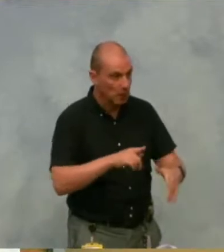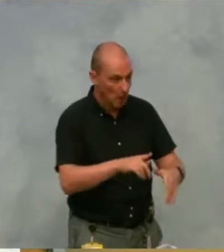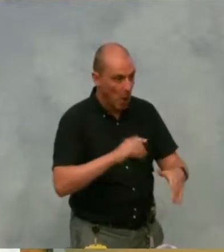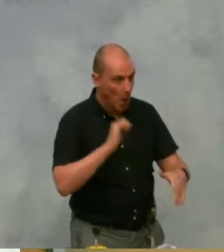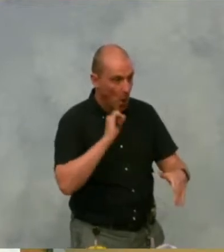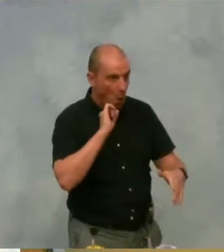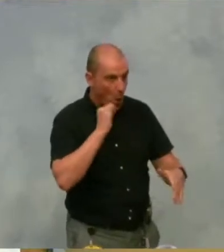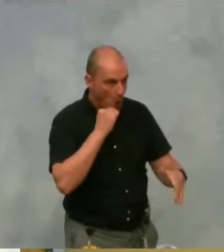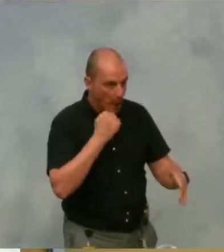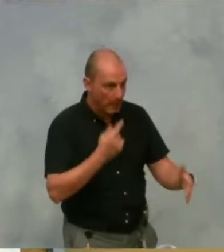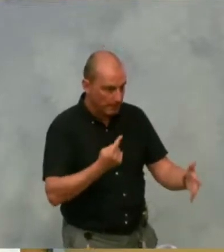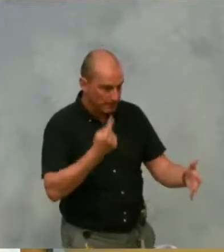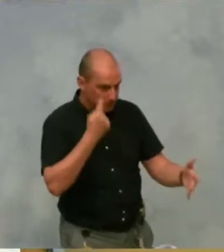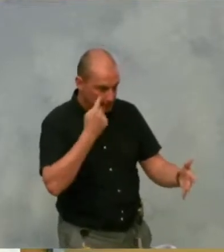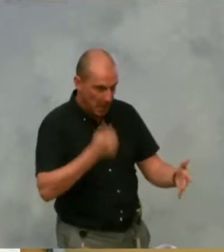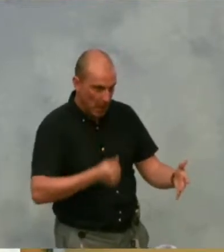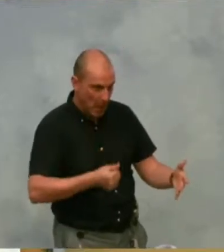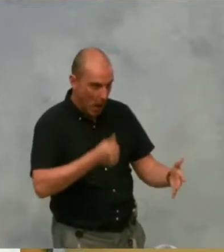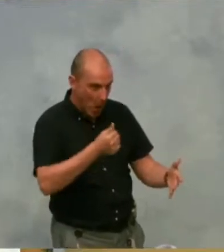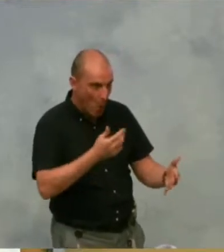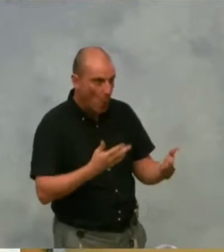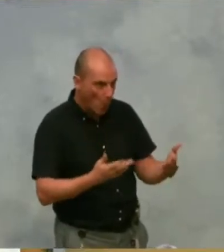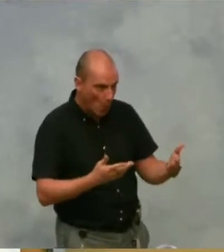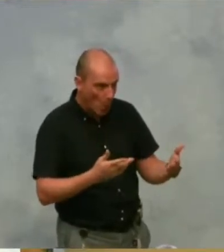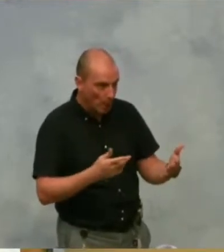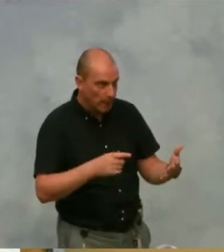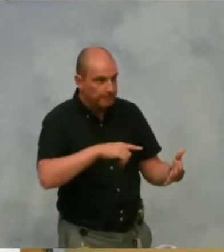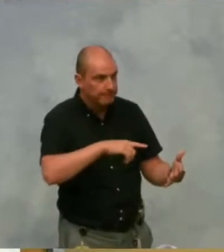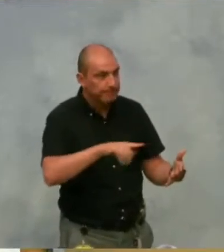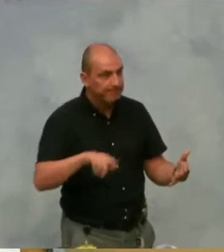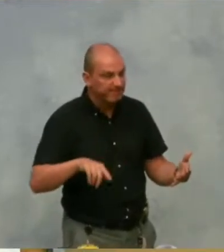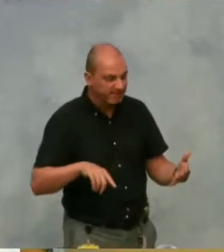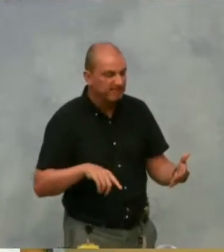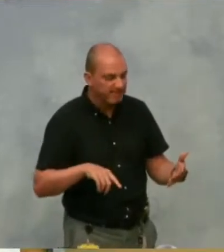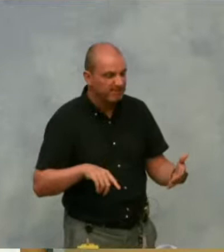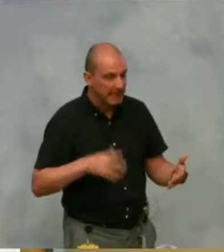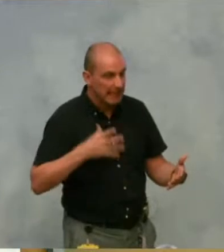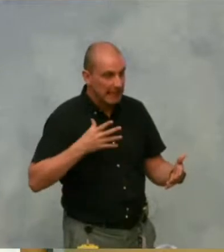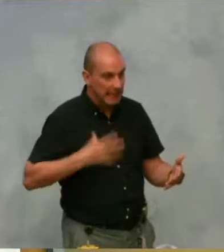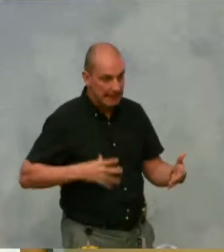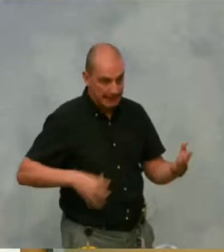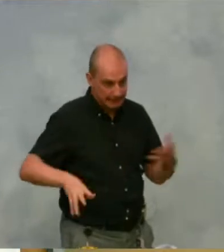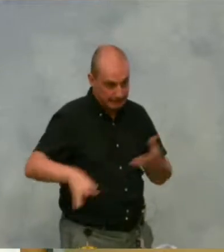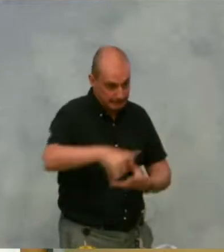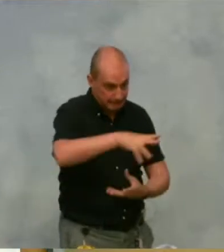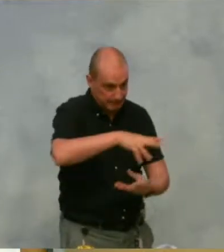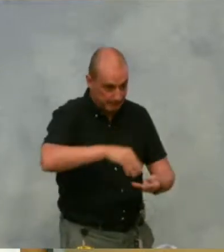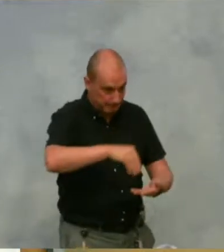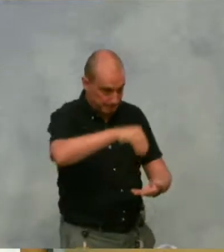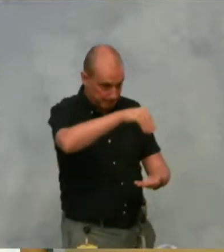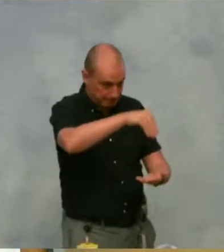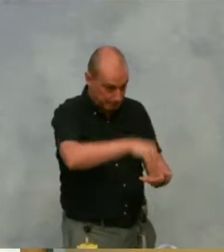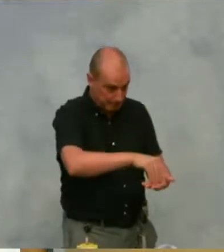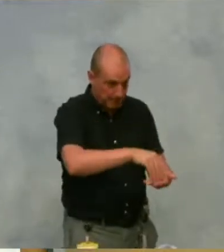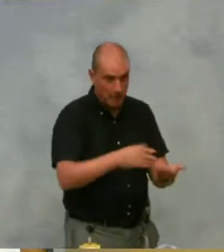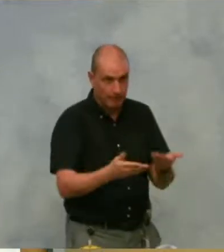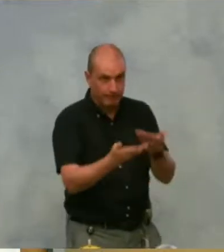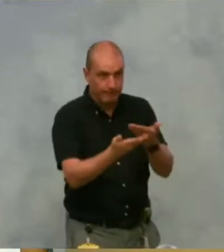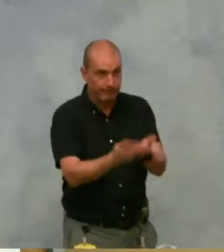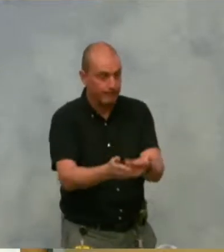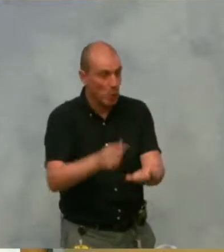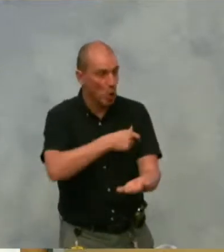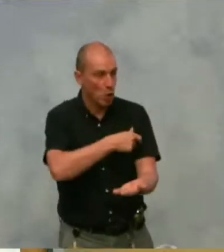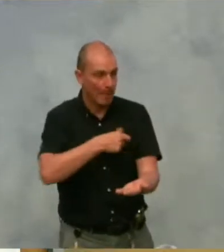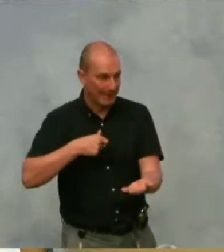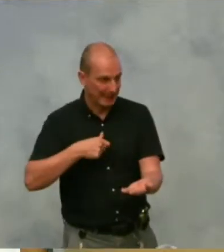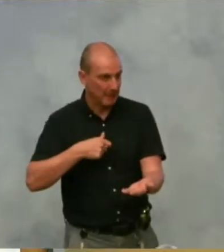taking a more comprehensive paper back to committee covering all of these items. But I do encourage managers,